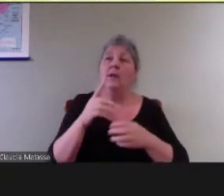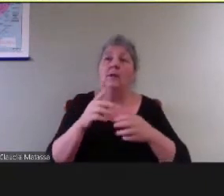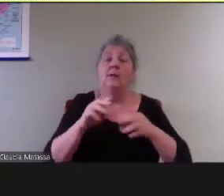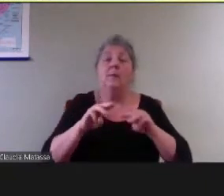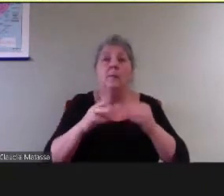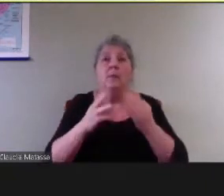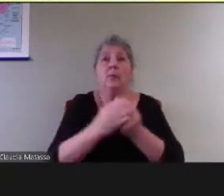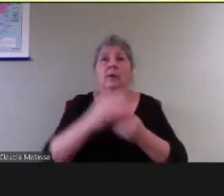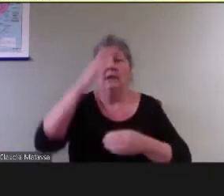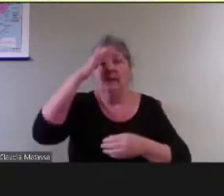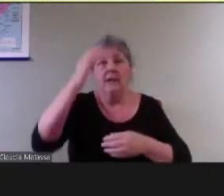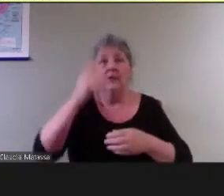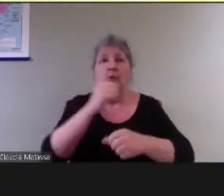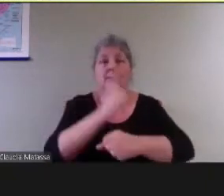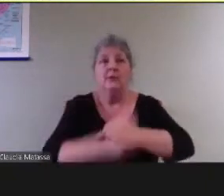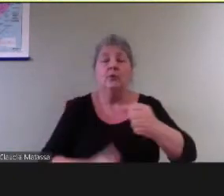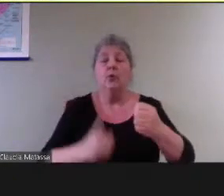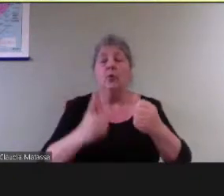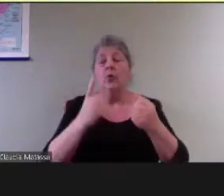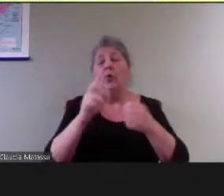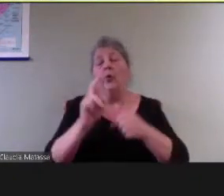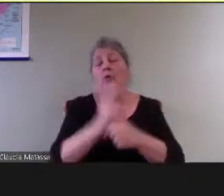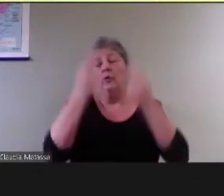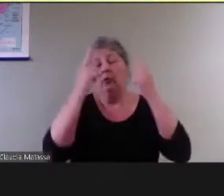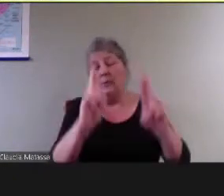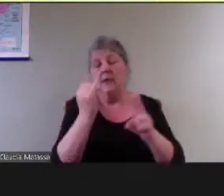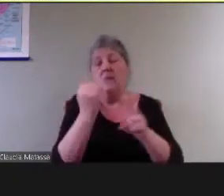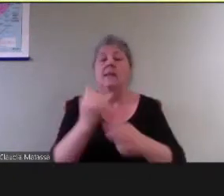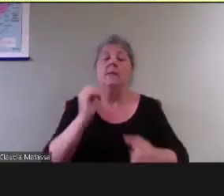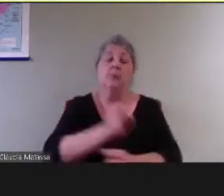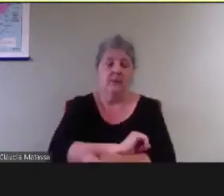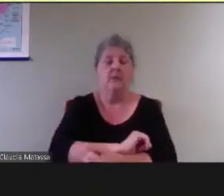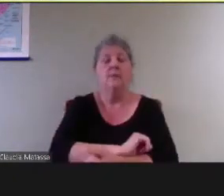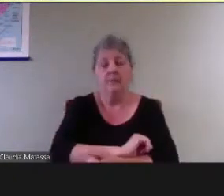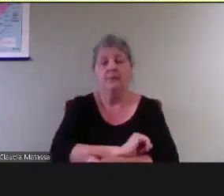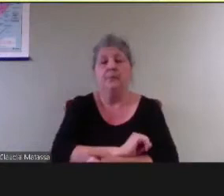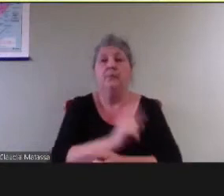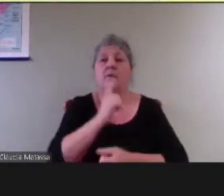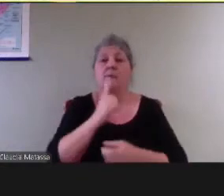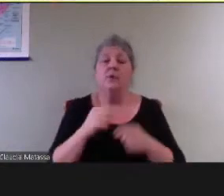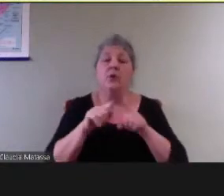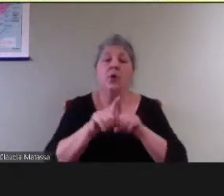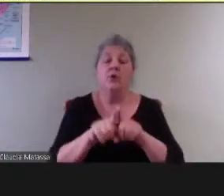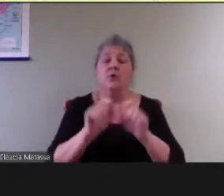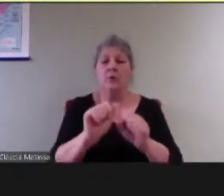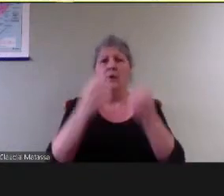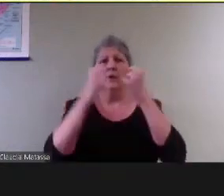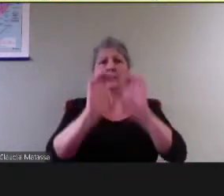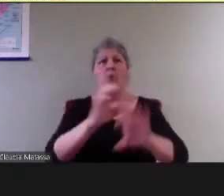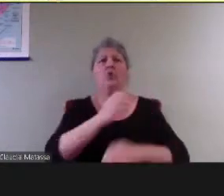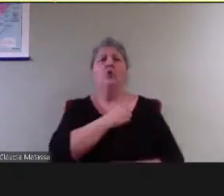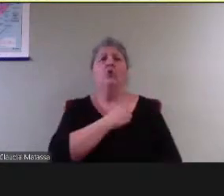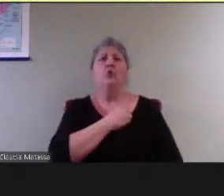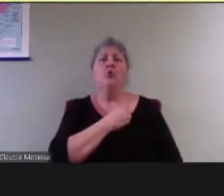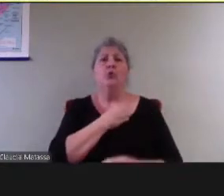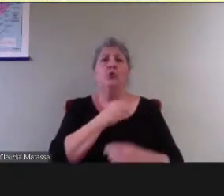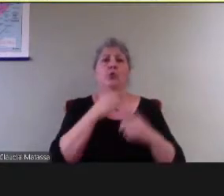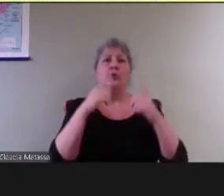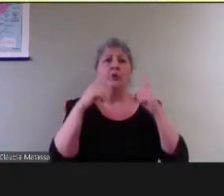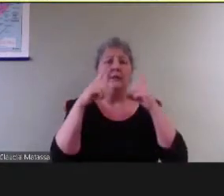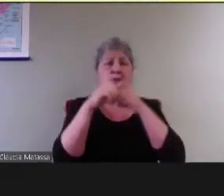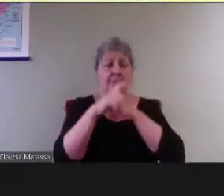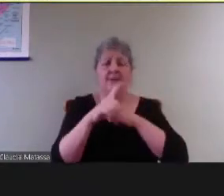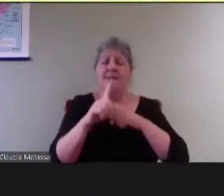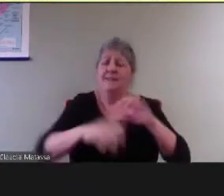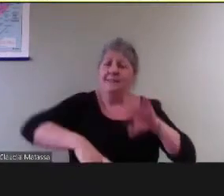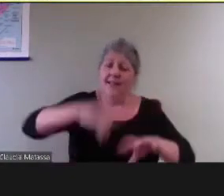are overrepresented in the prison population, but also their exposure to adversity is also higher when